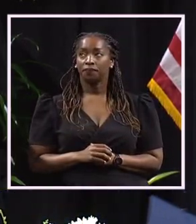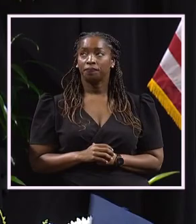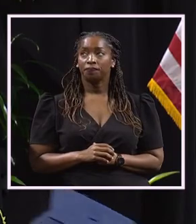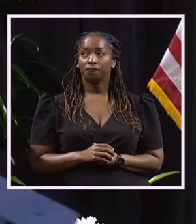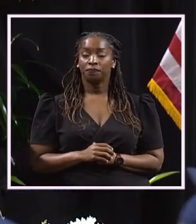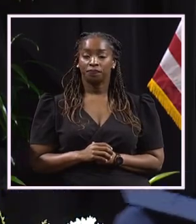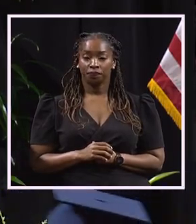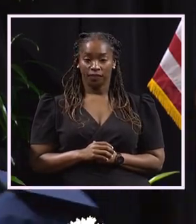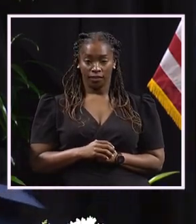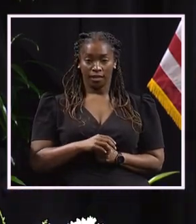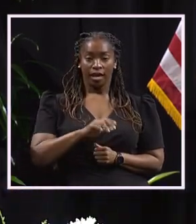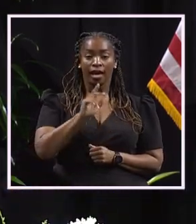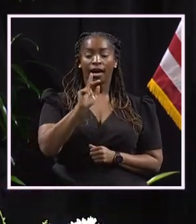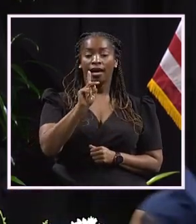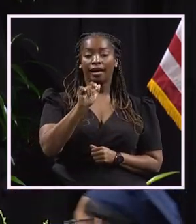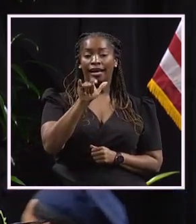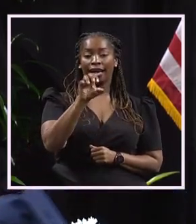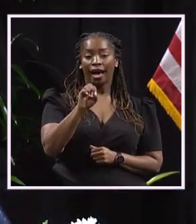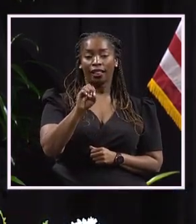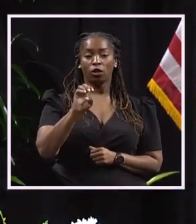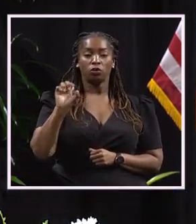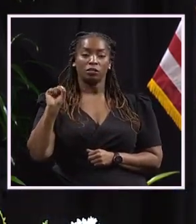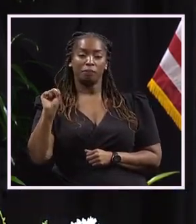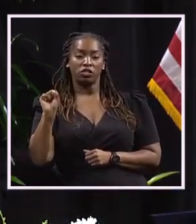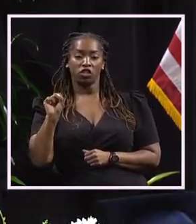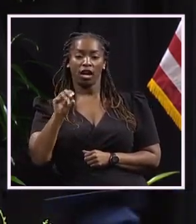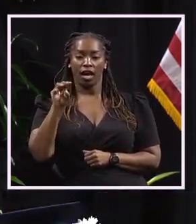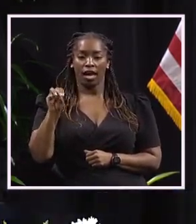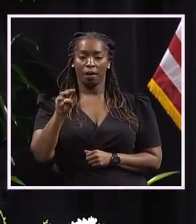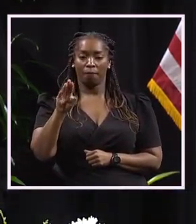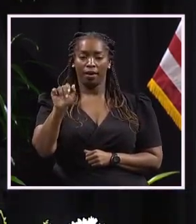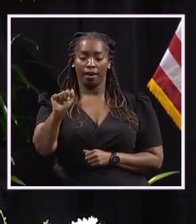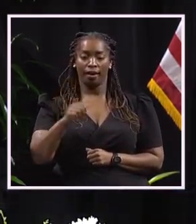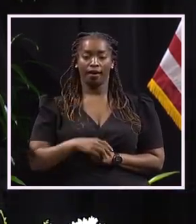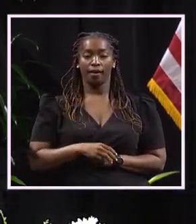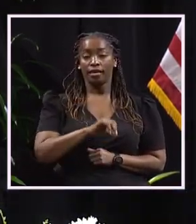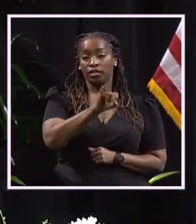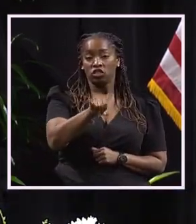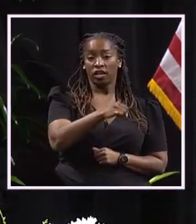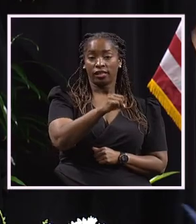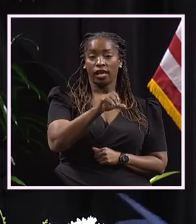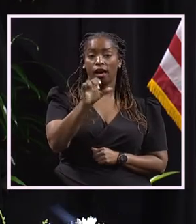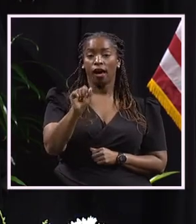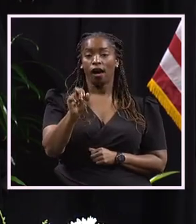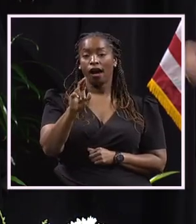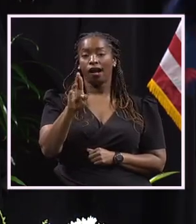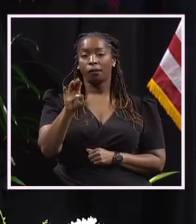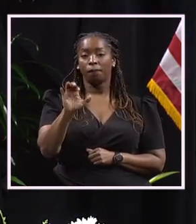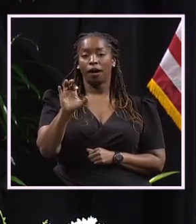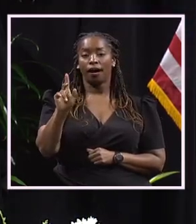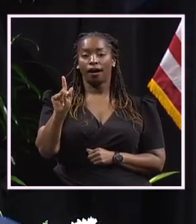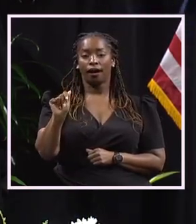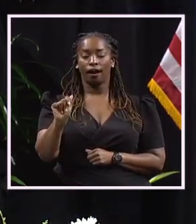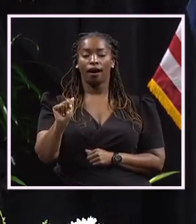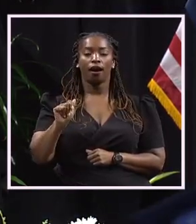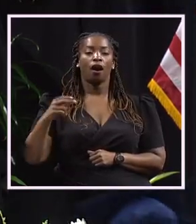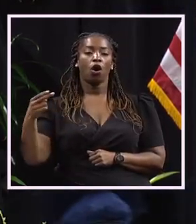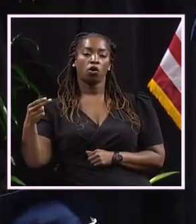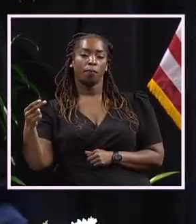Kyle Spishak, MBA. Jacqueline Arbarca Parmalo.